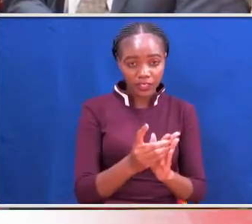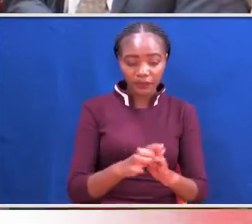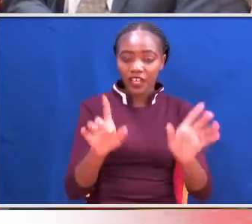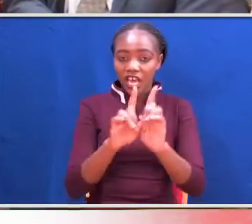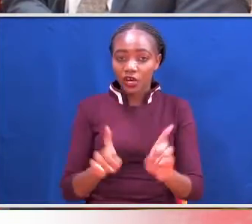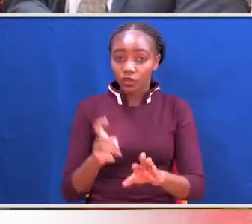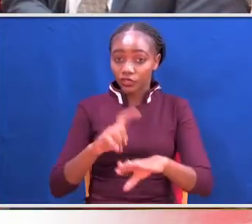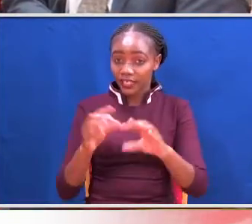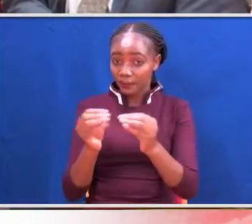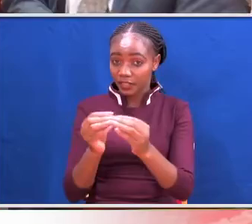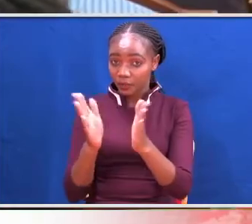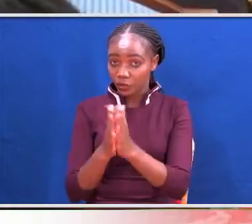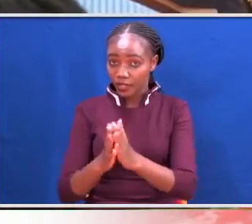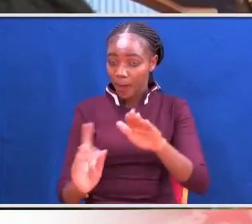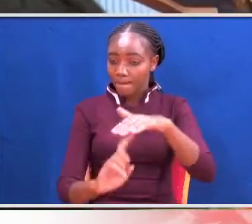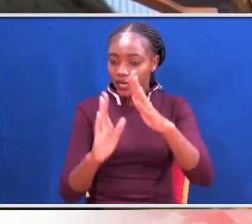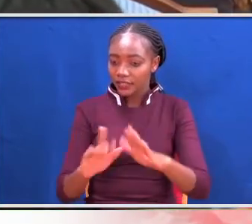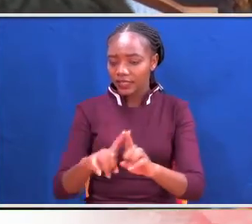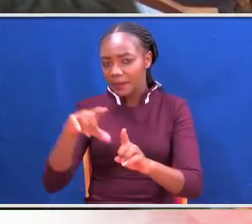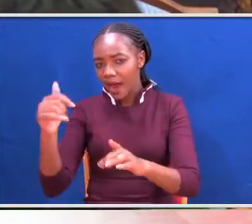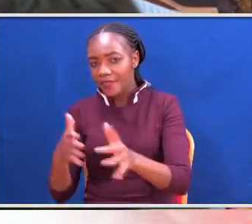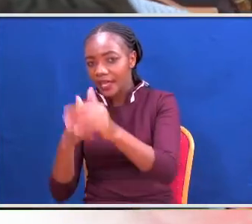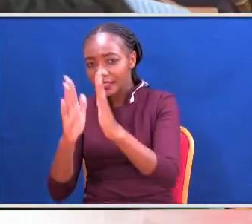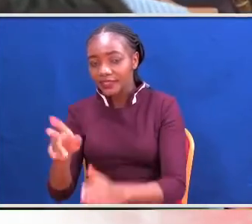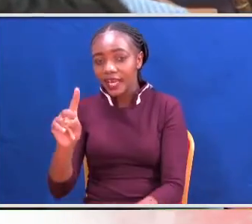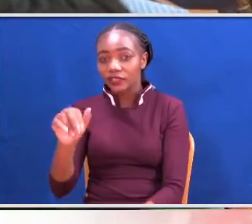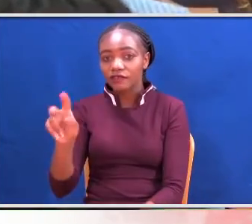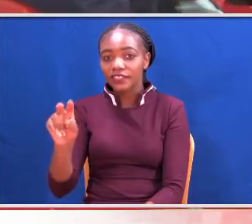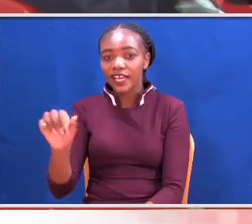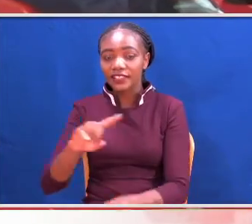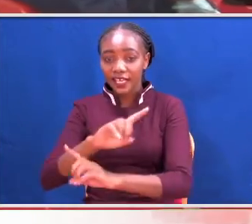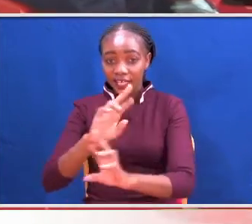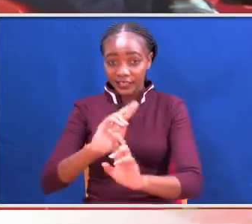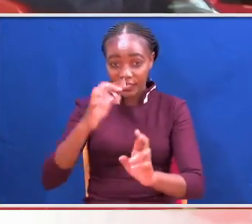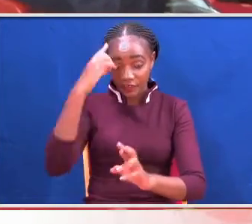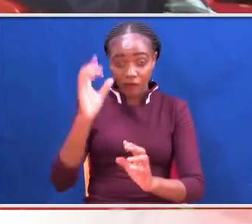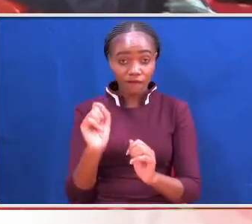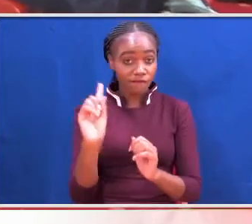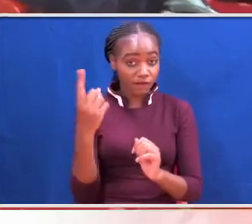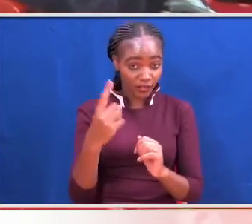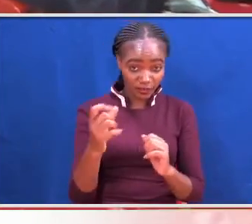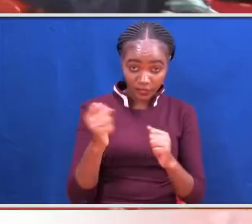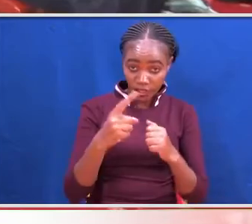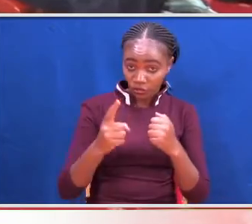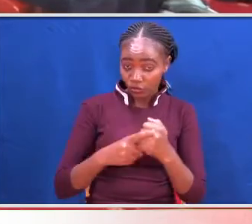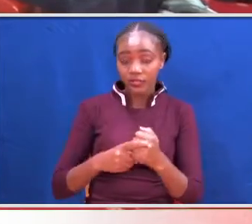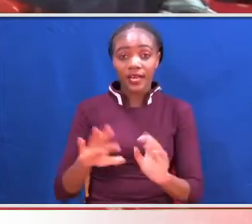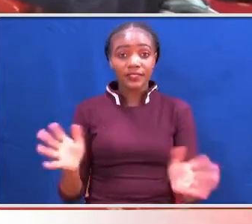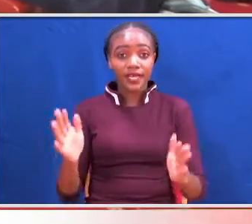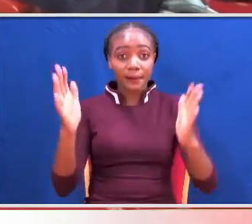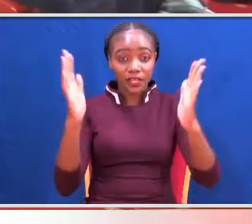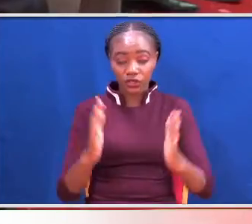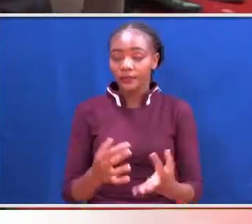date with cabinet secretaries and Nyanza leaders ahead of Madaraka Day celebrations in Kisumu County. Kenyatta